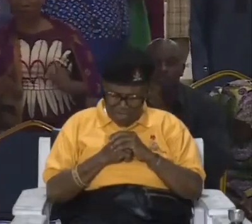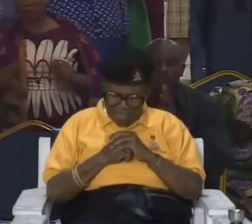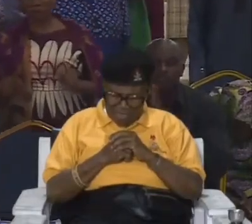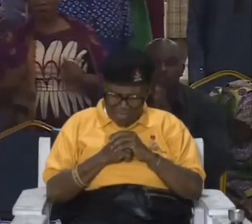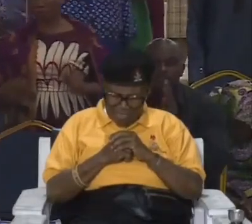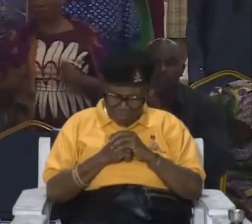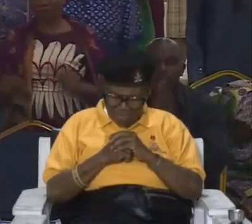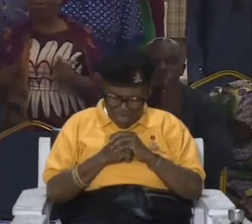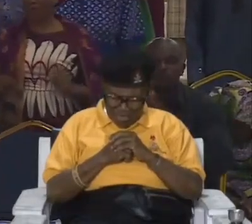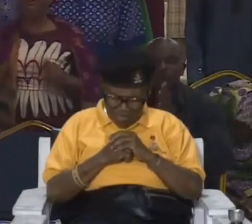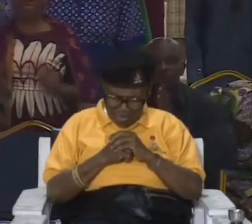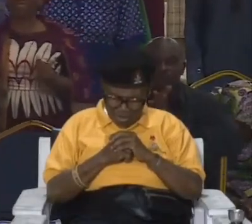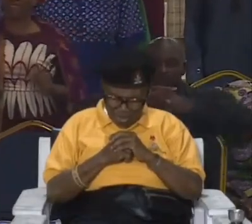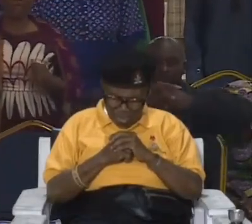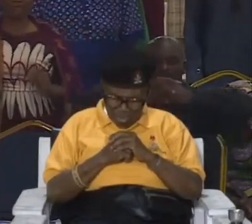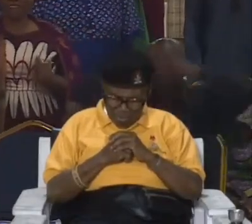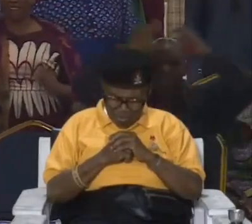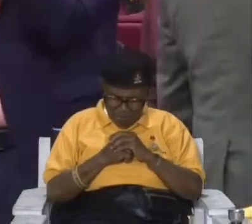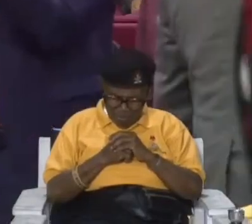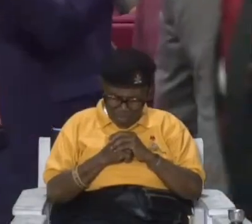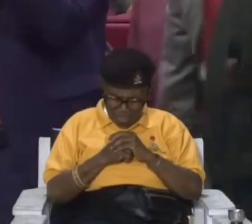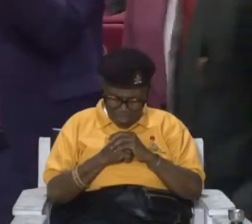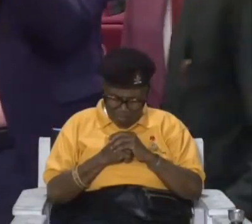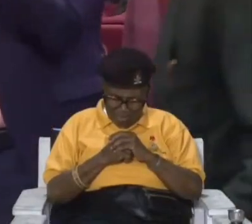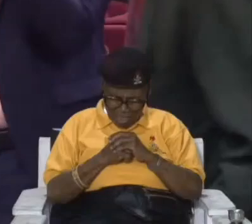Thank you, Father.